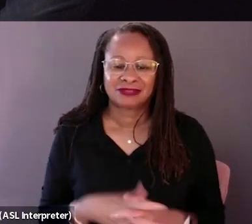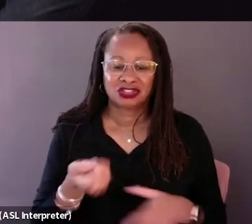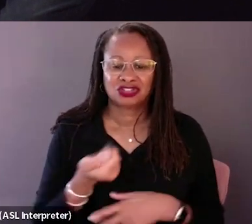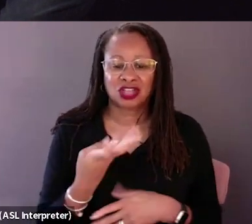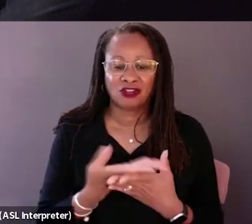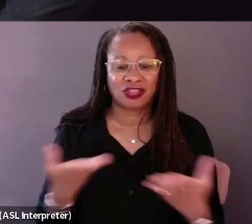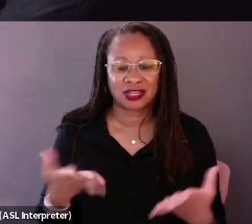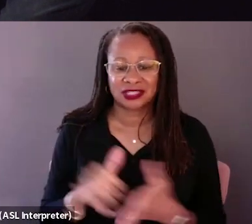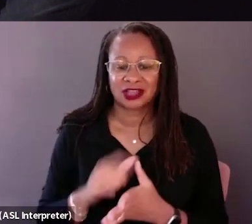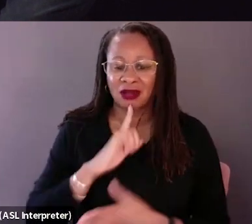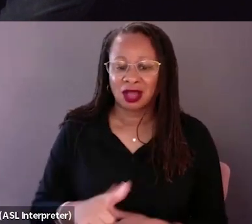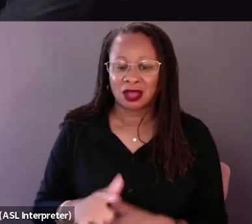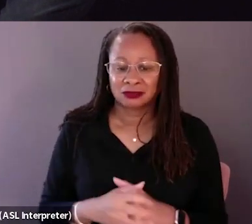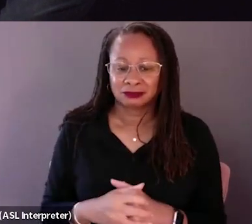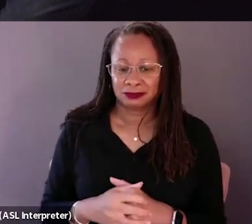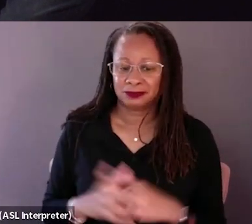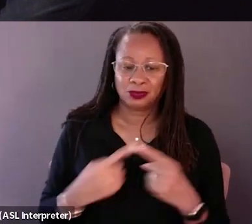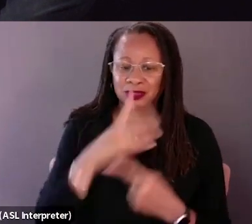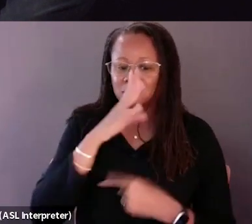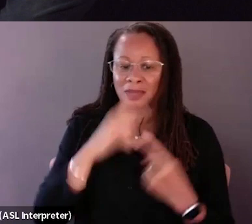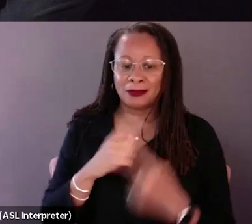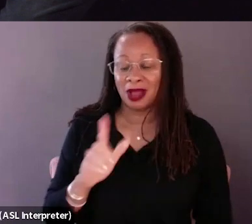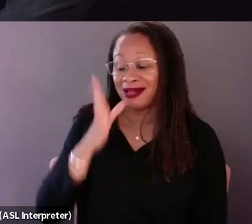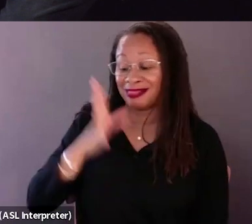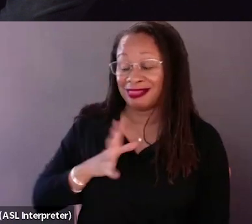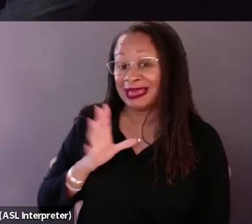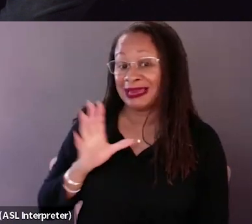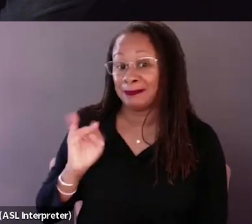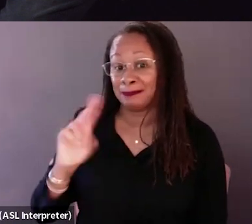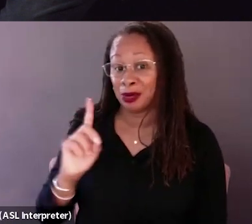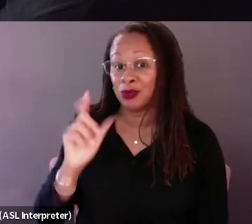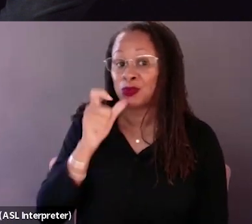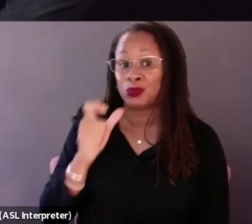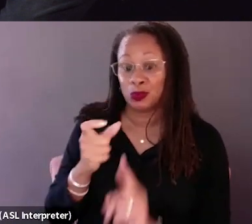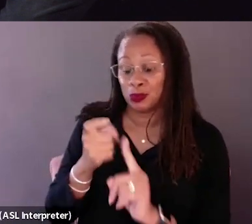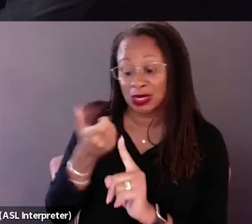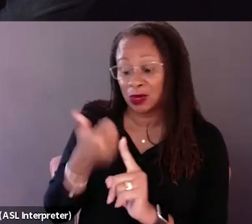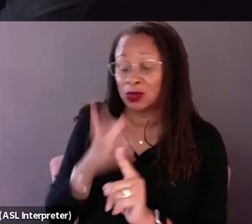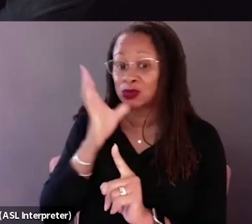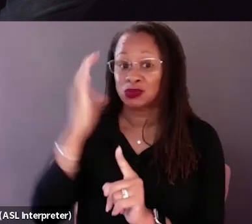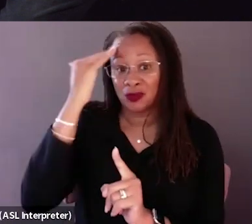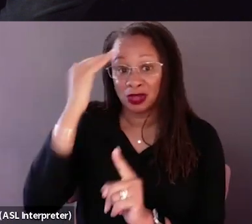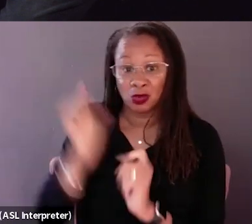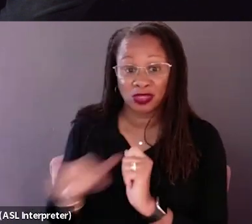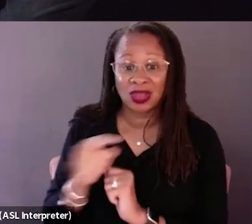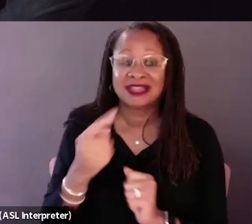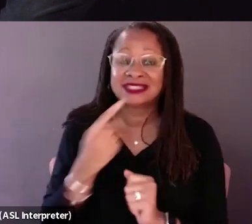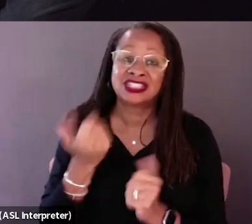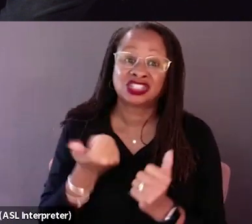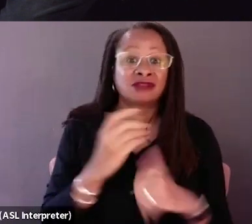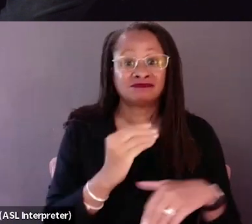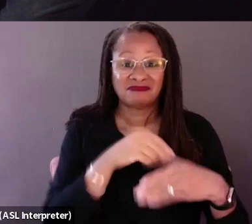that are, when you talk about Lady Bird to anyone who is familiar with her, they'll say, didn't she plant flowers?